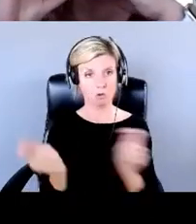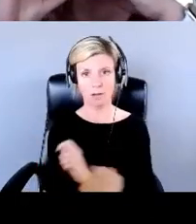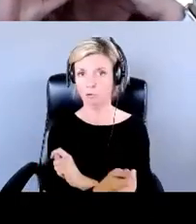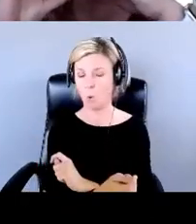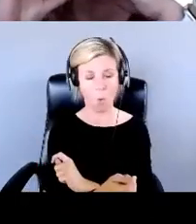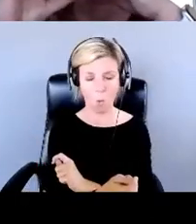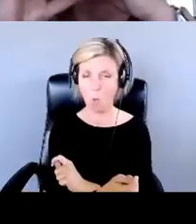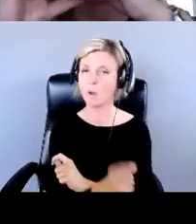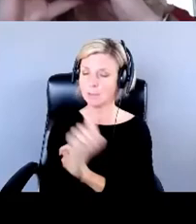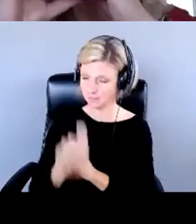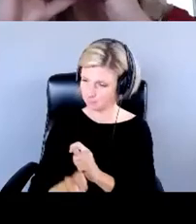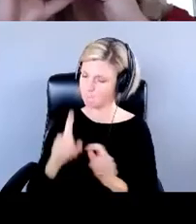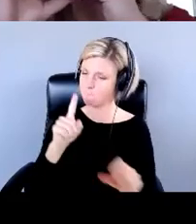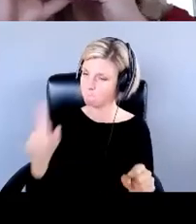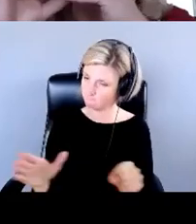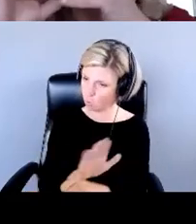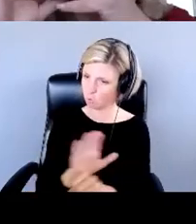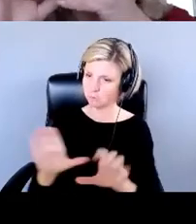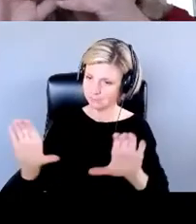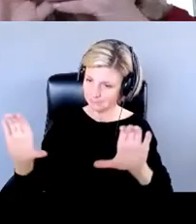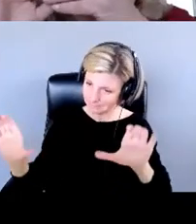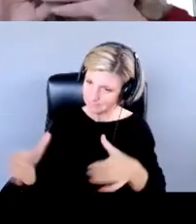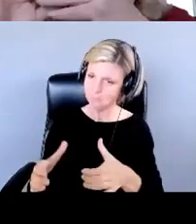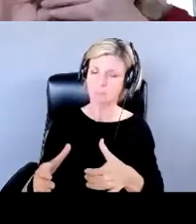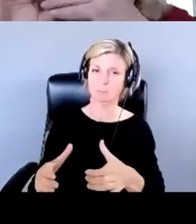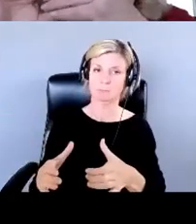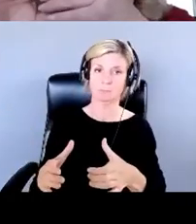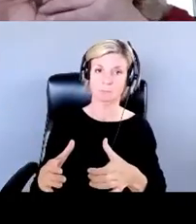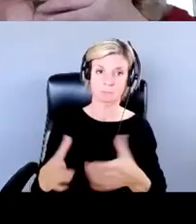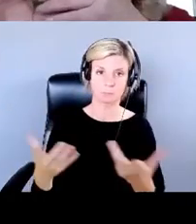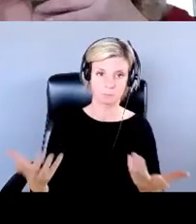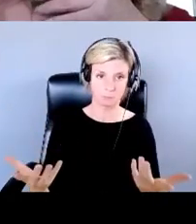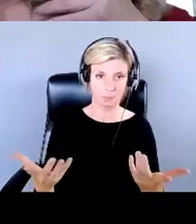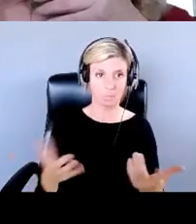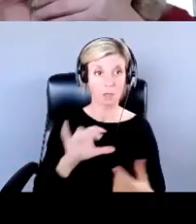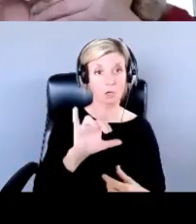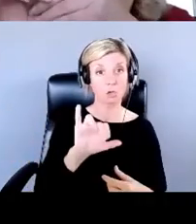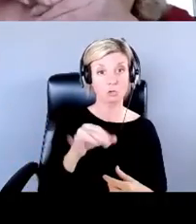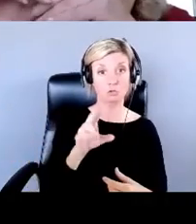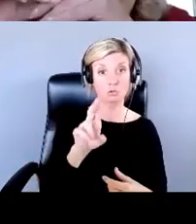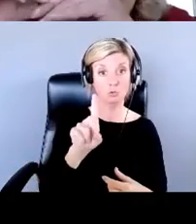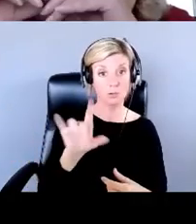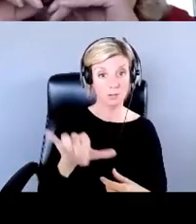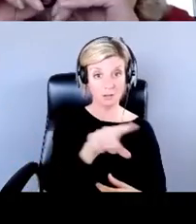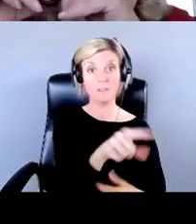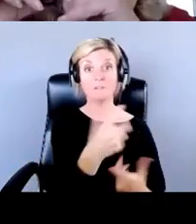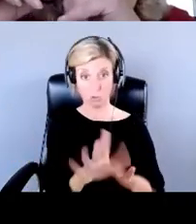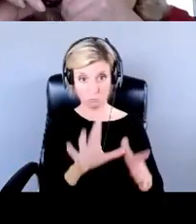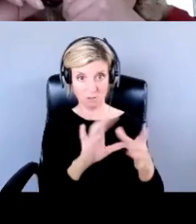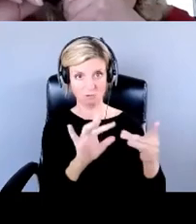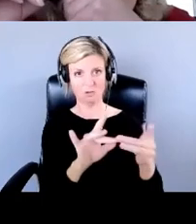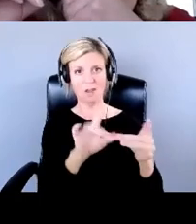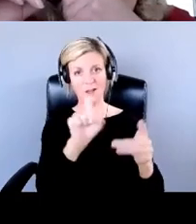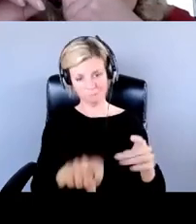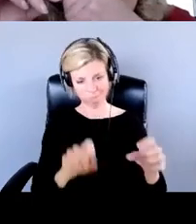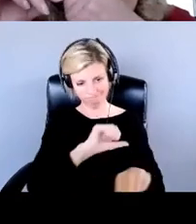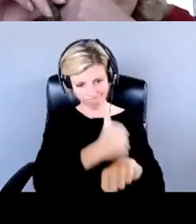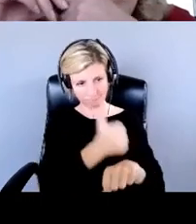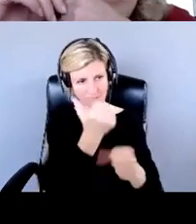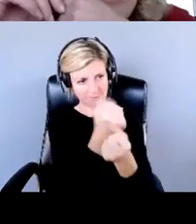often involve a team, a system, a support team. Judy talked about the plan. So